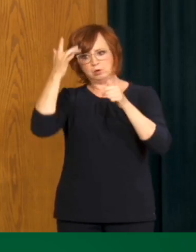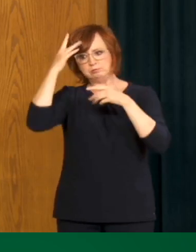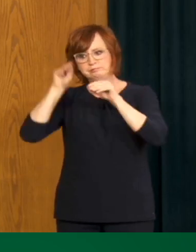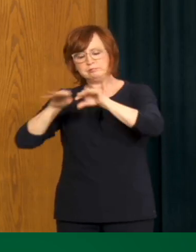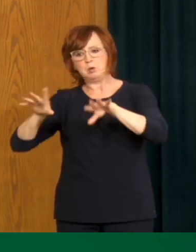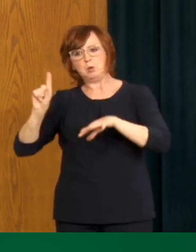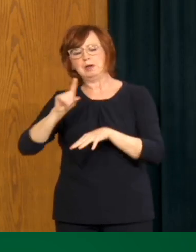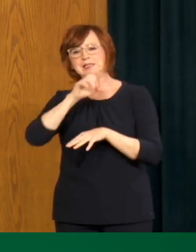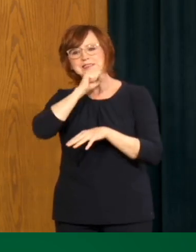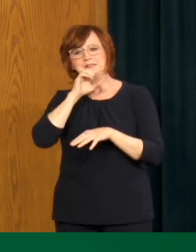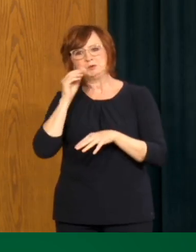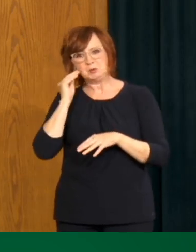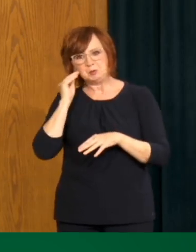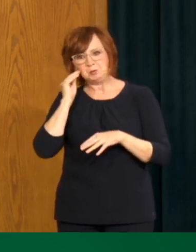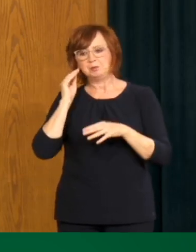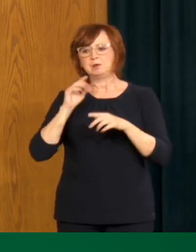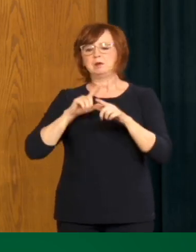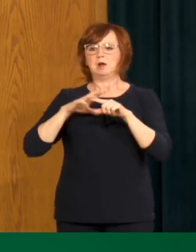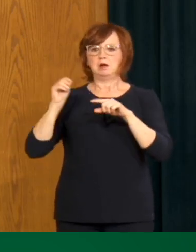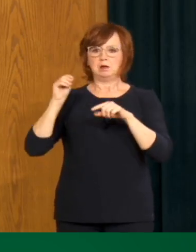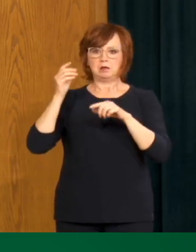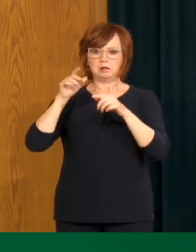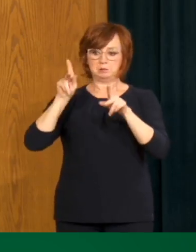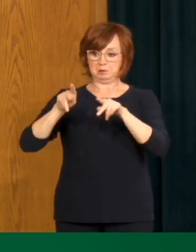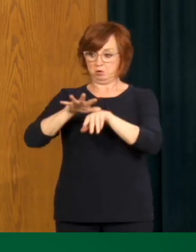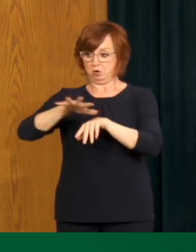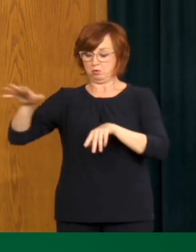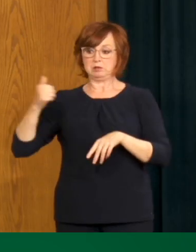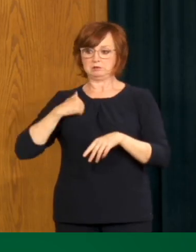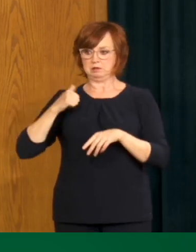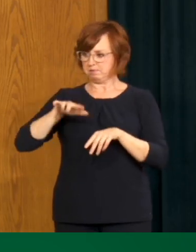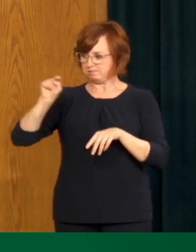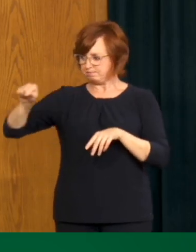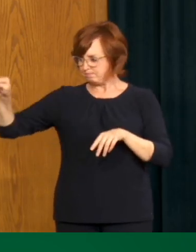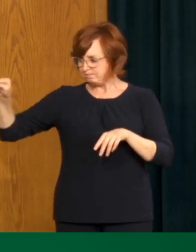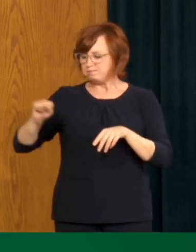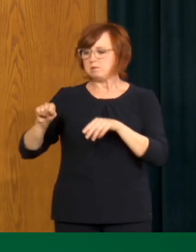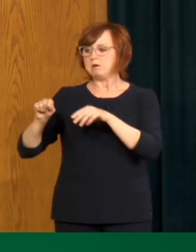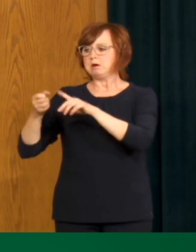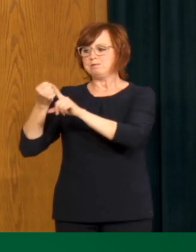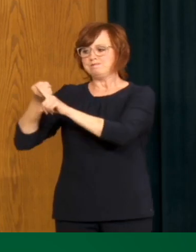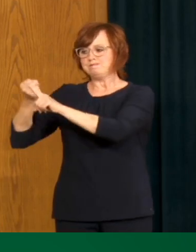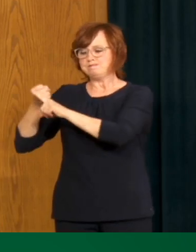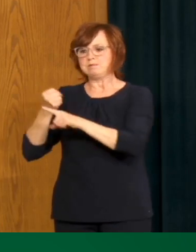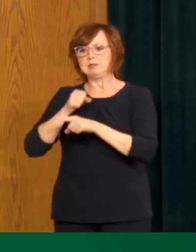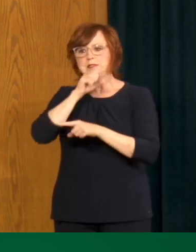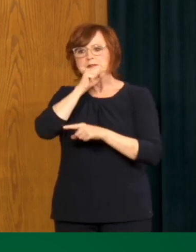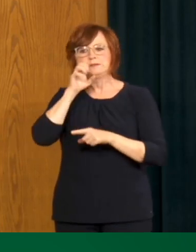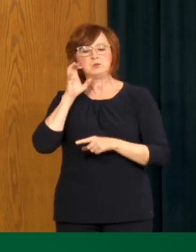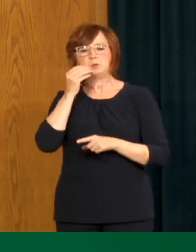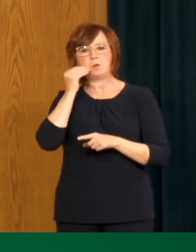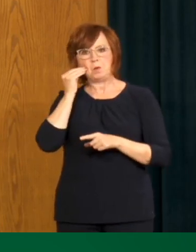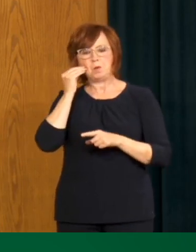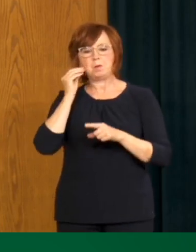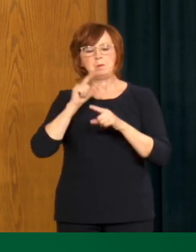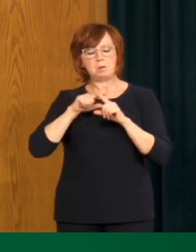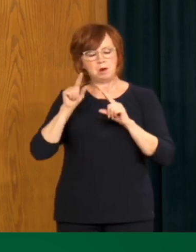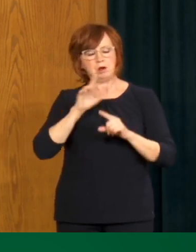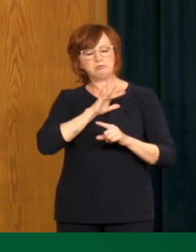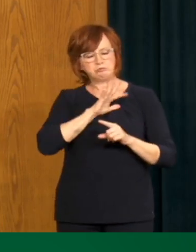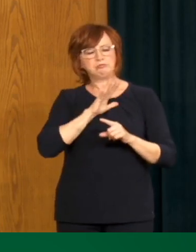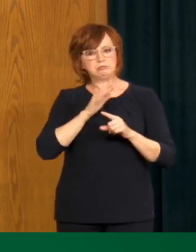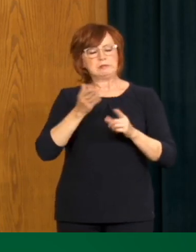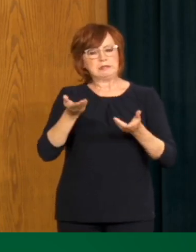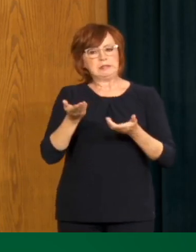that have occurred in many other places across this nation and around the world. This is thanks to the tremendous effort of our